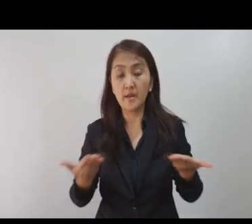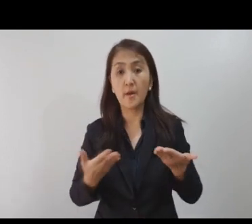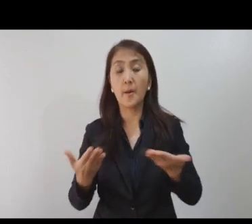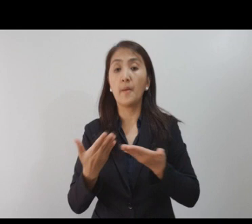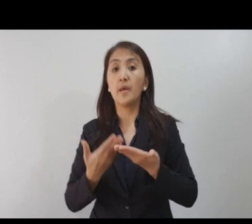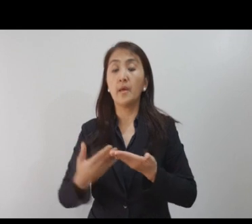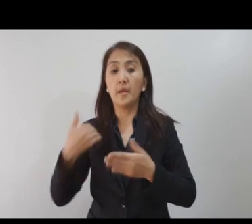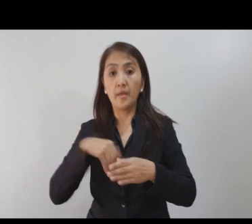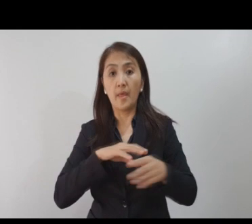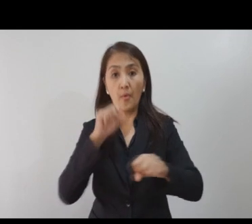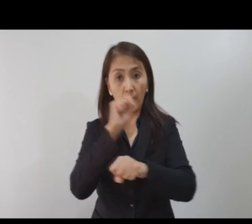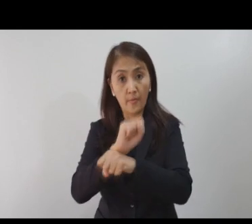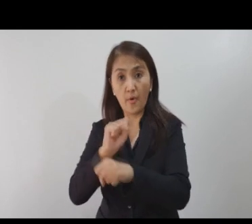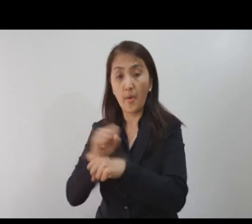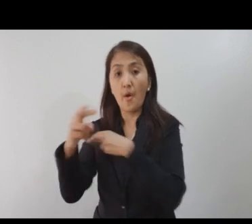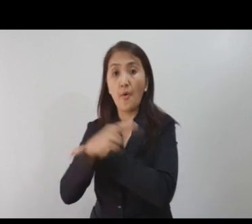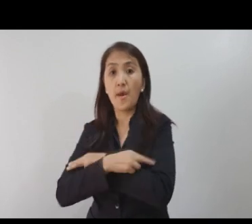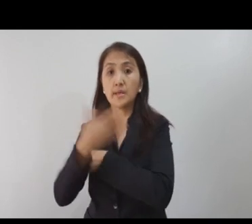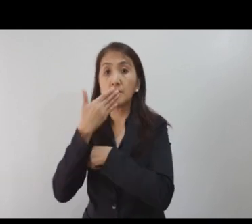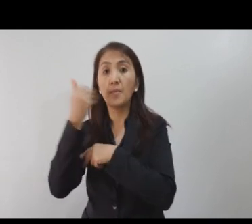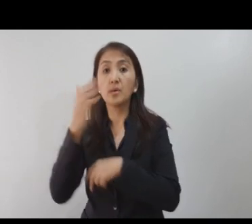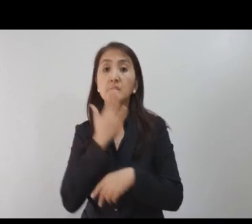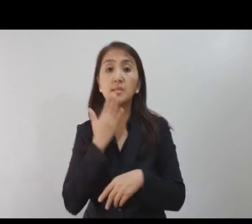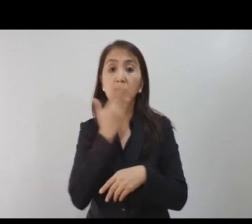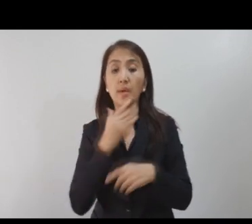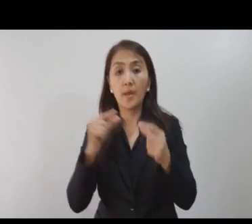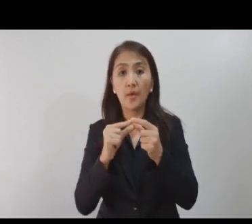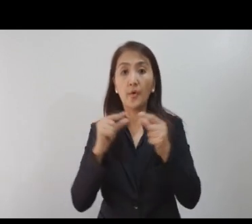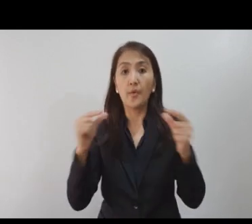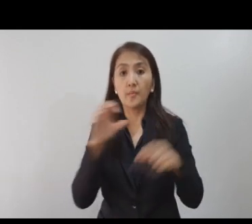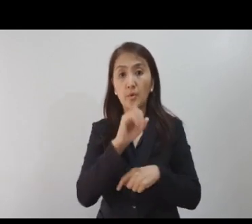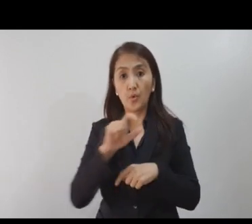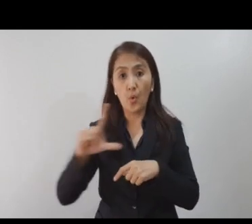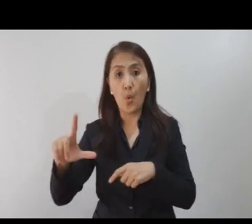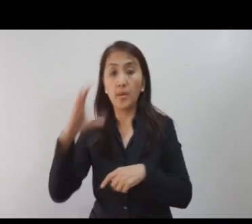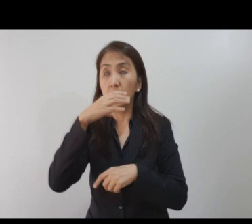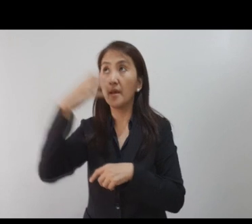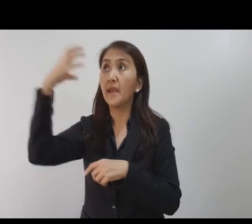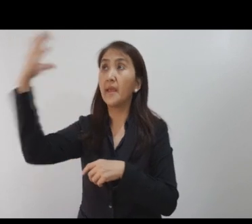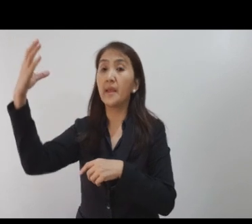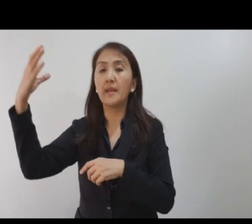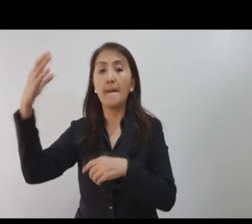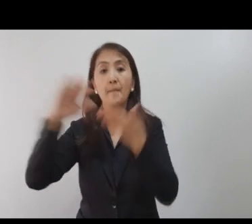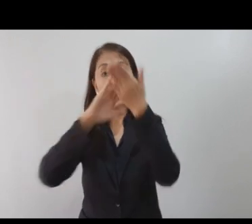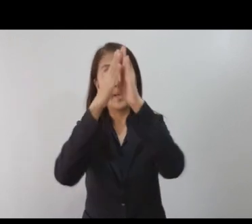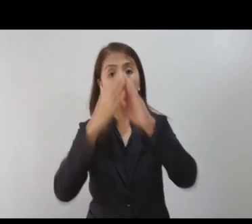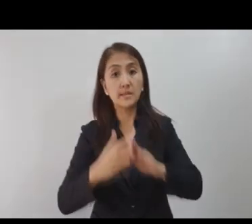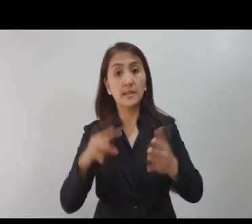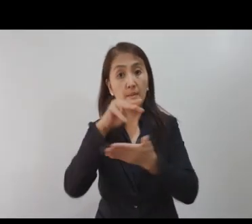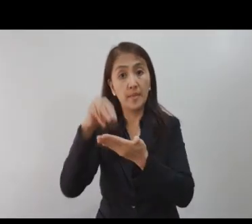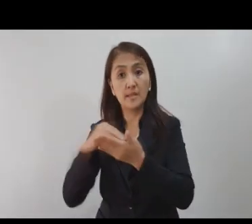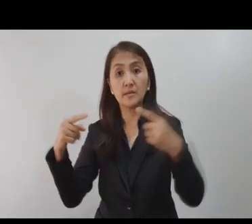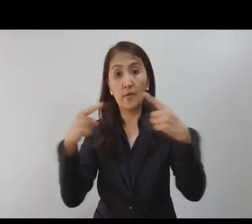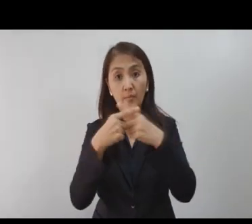refreshment here below. In our labor, rest most sweet, grateful coolness in the heat, solace in